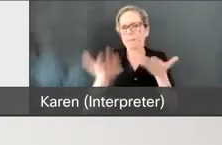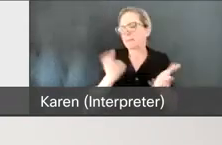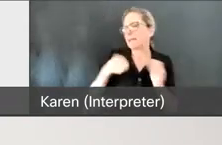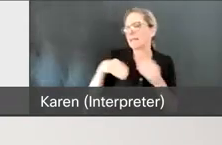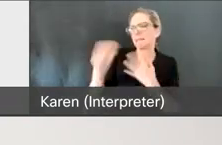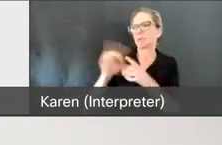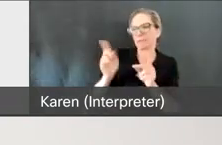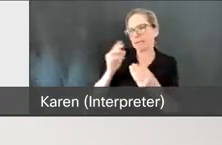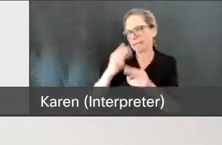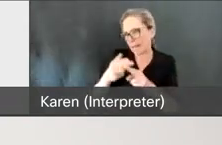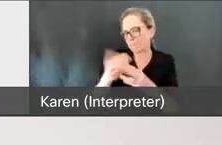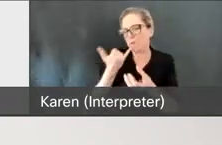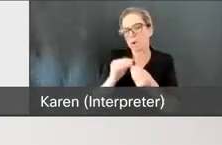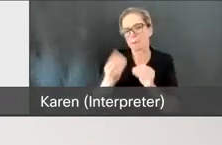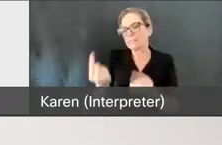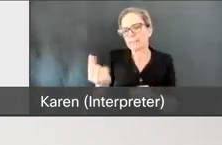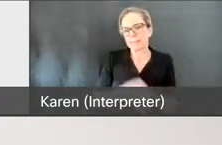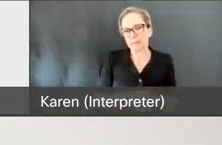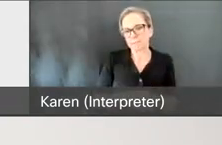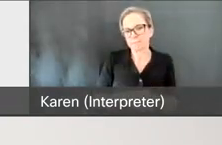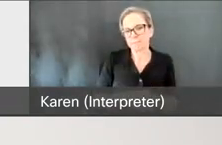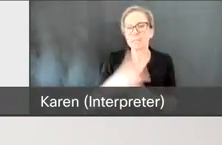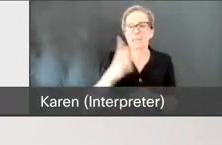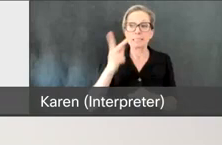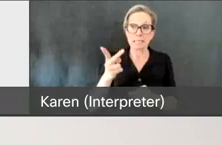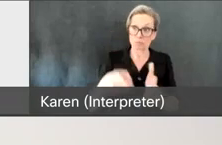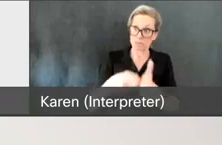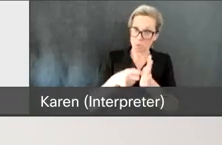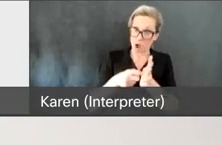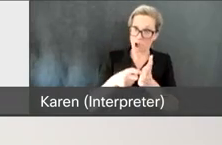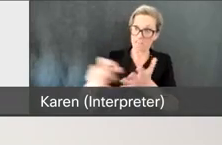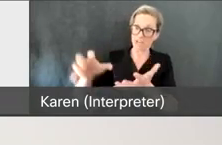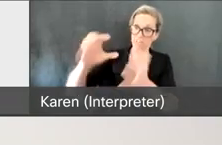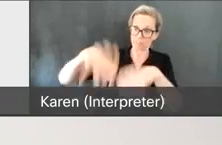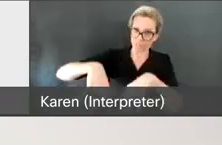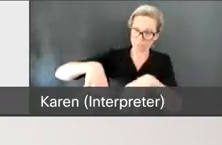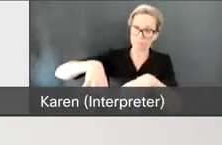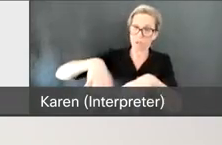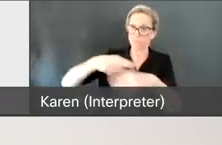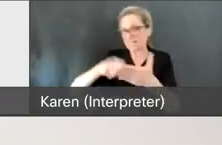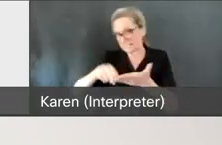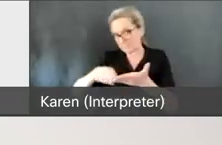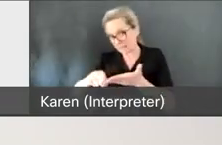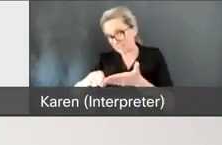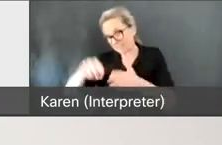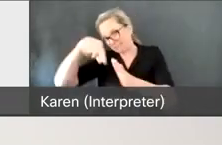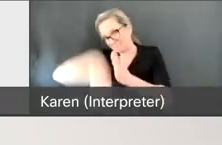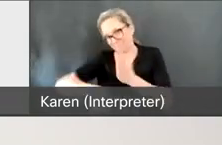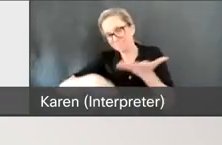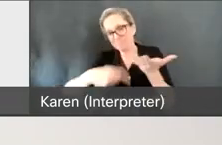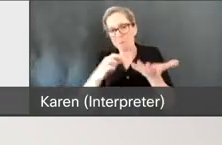see if it does require a destructive inspection, and then what can we do to help you